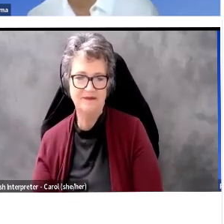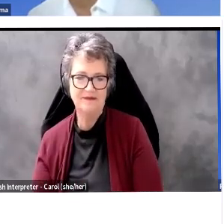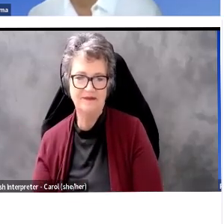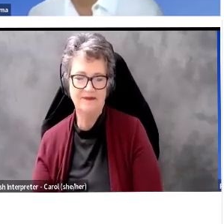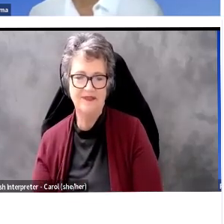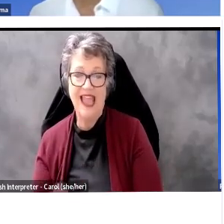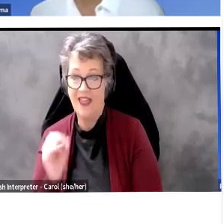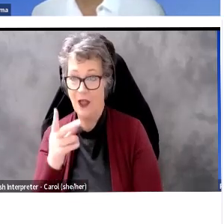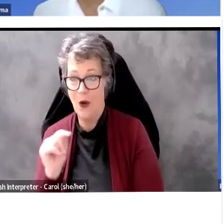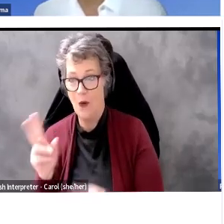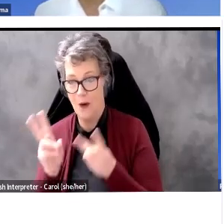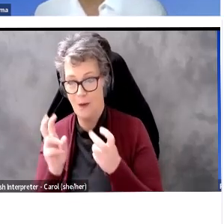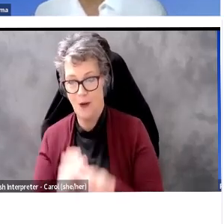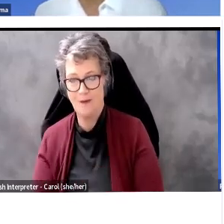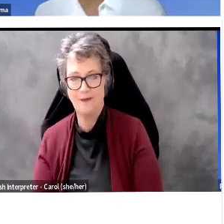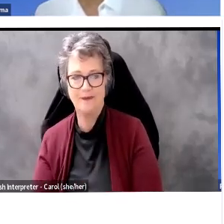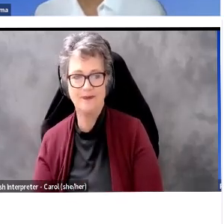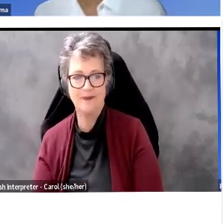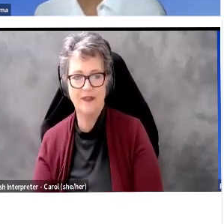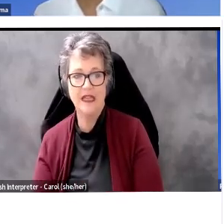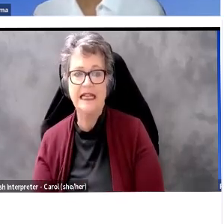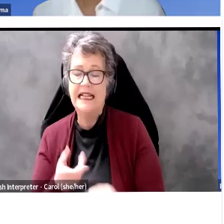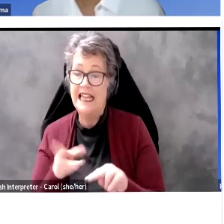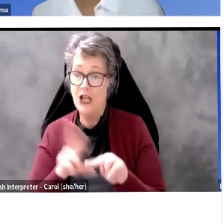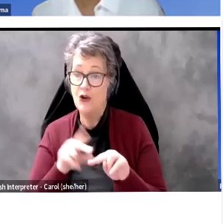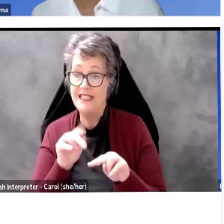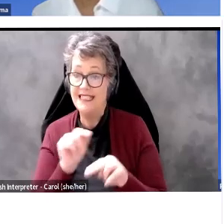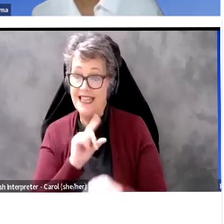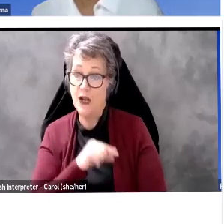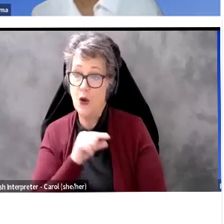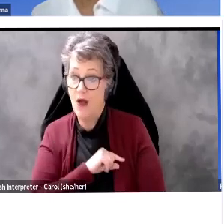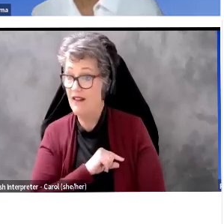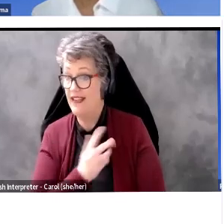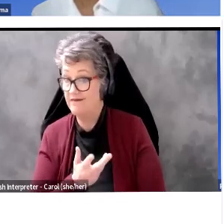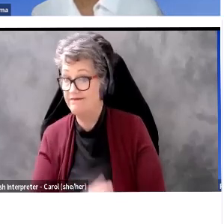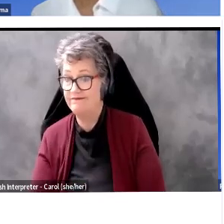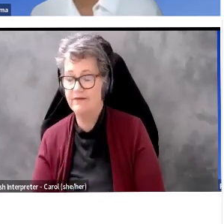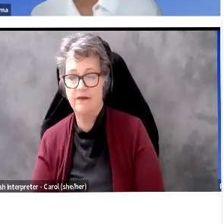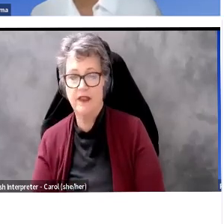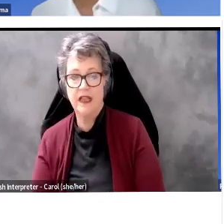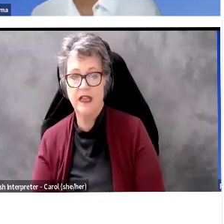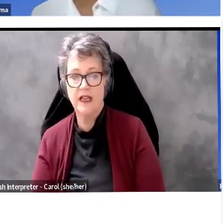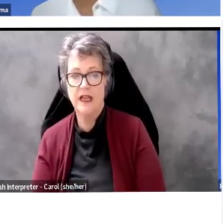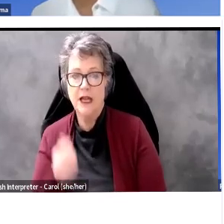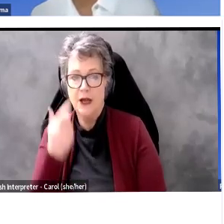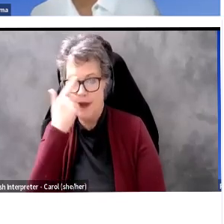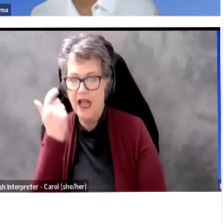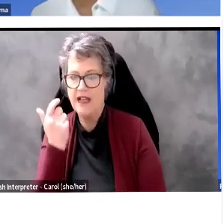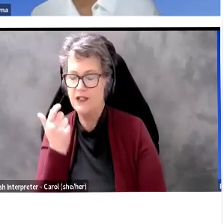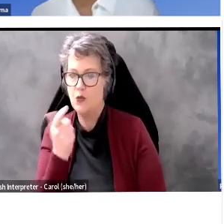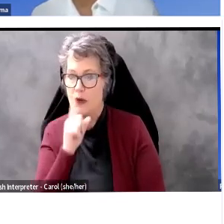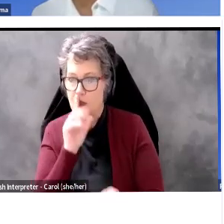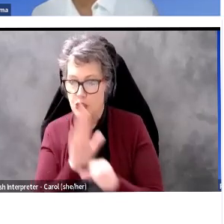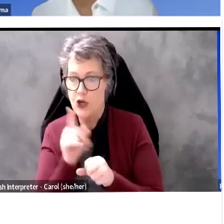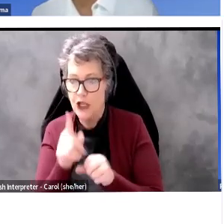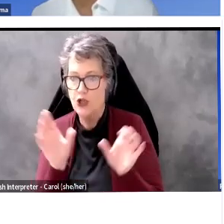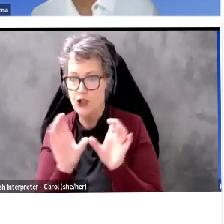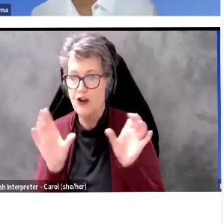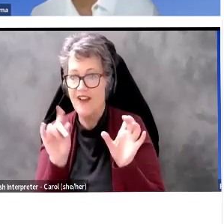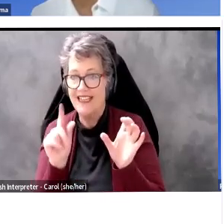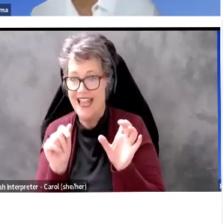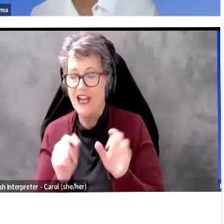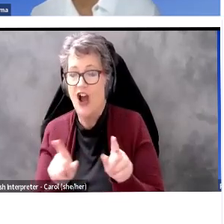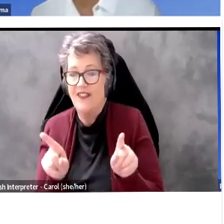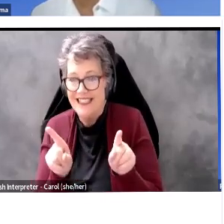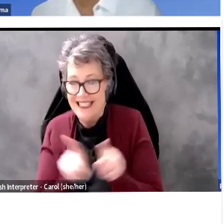cohort poll. It increases data quality because we're ensuring that you're certifying data on the